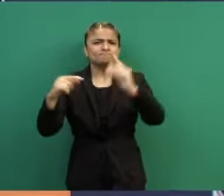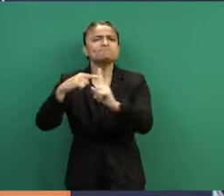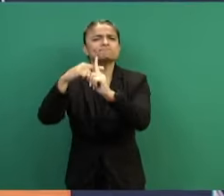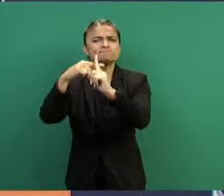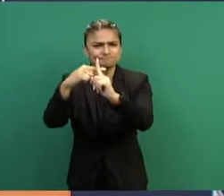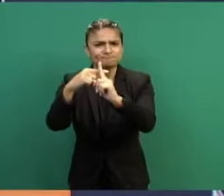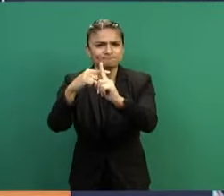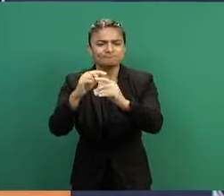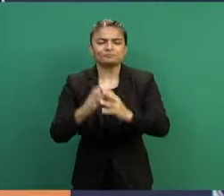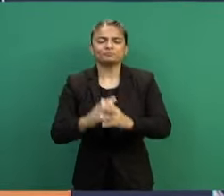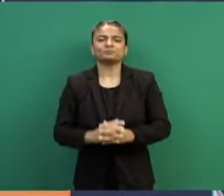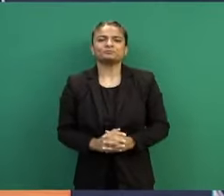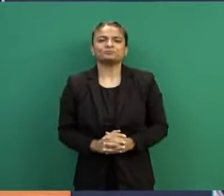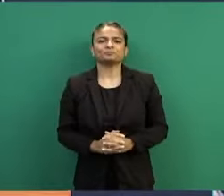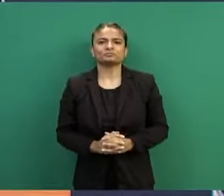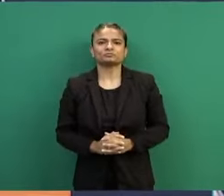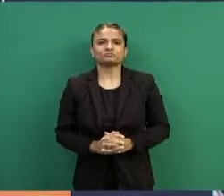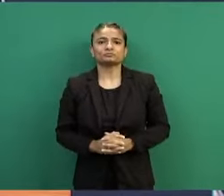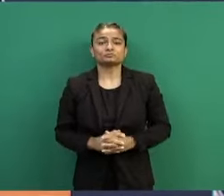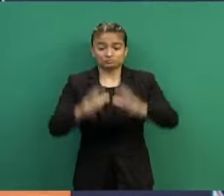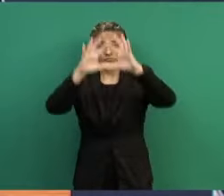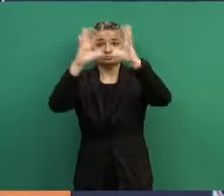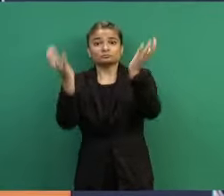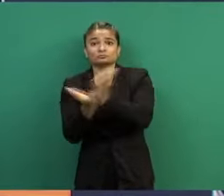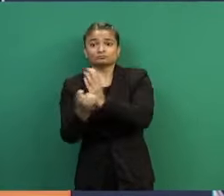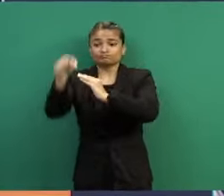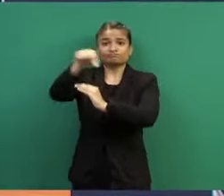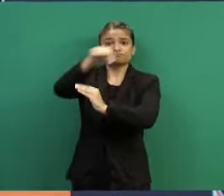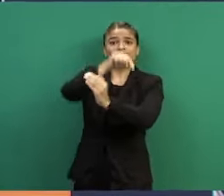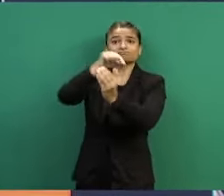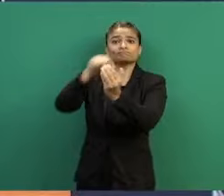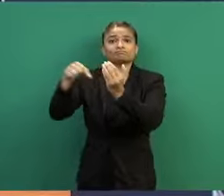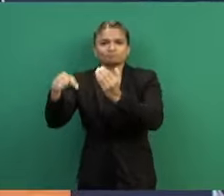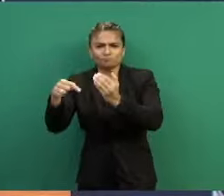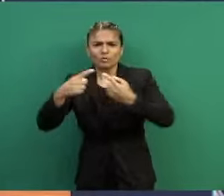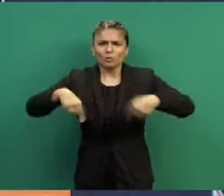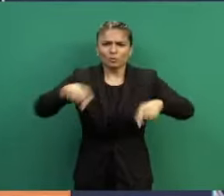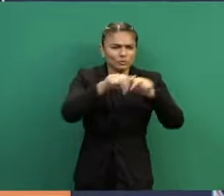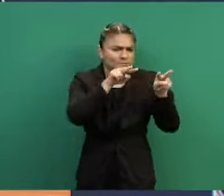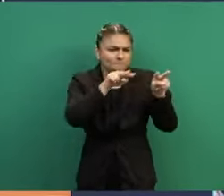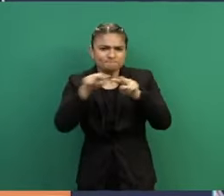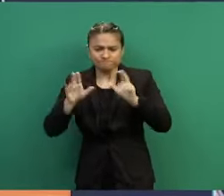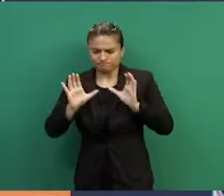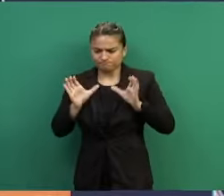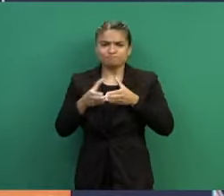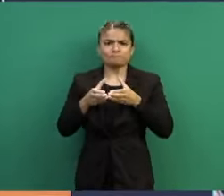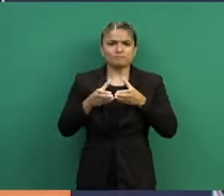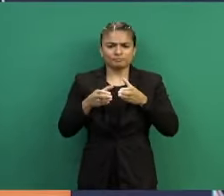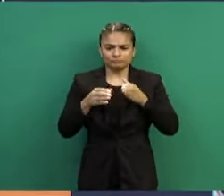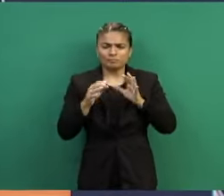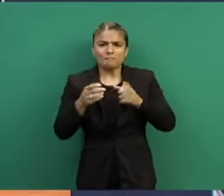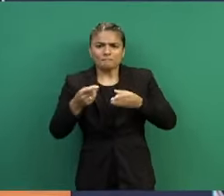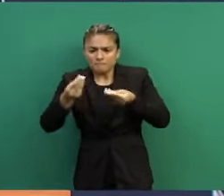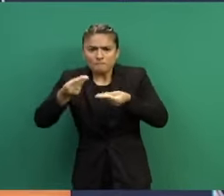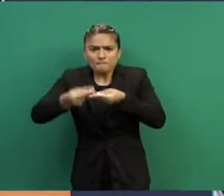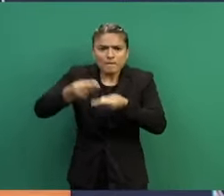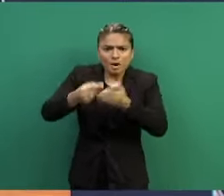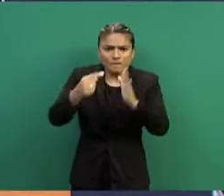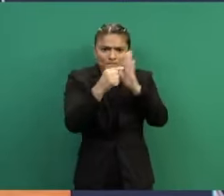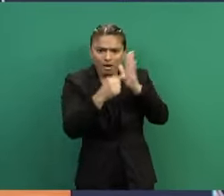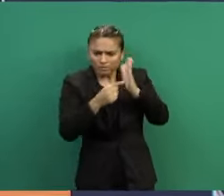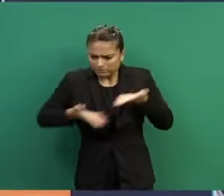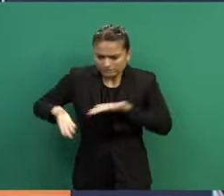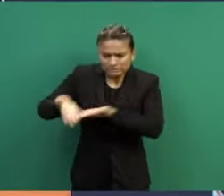regions, monetary policy will continue to focus on achieving inflation targets, while high debt levels